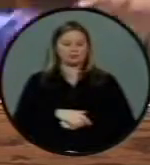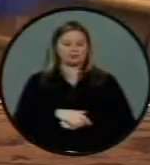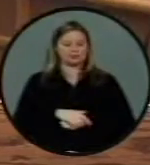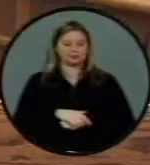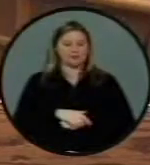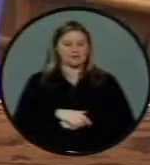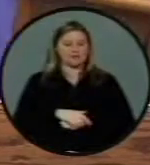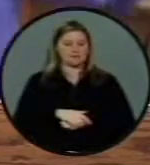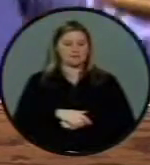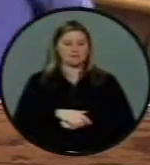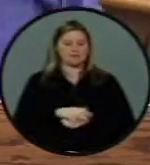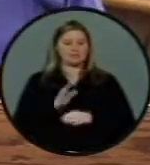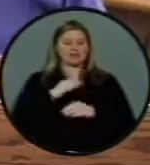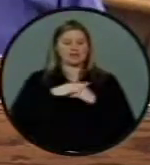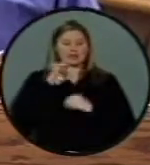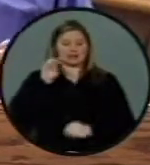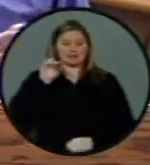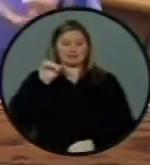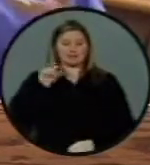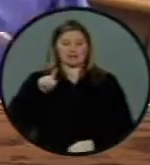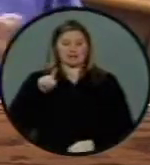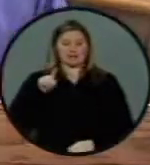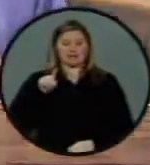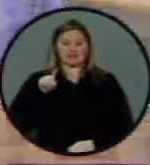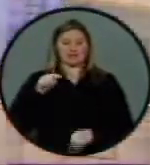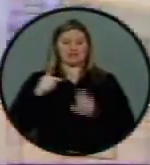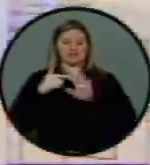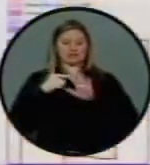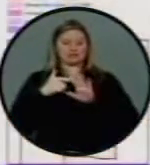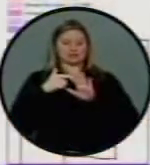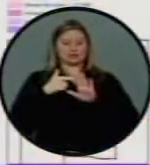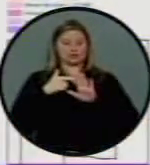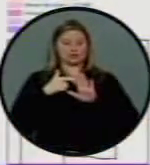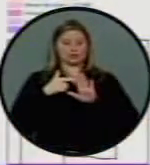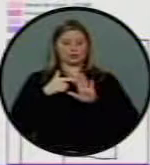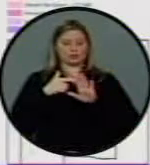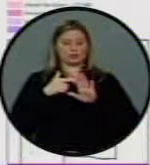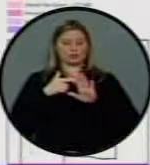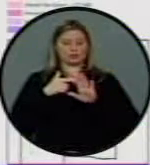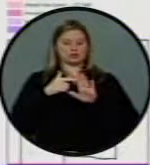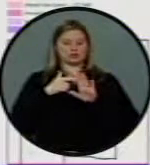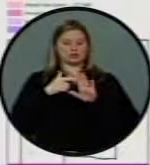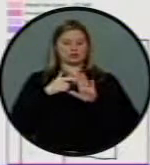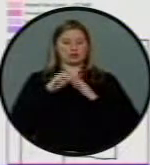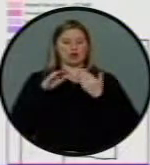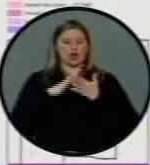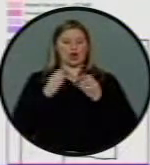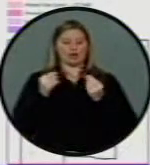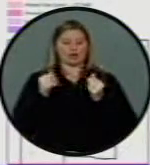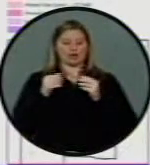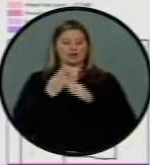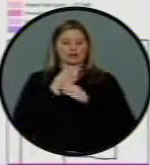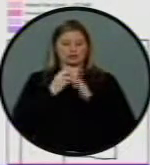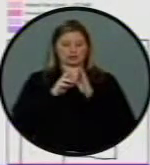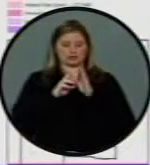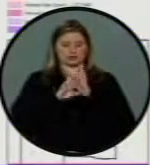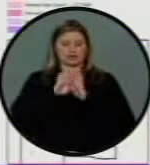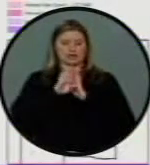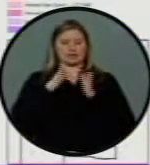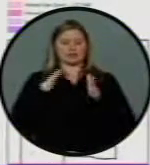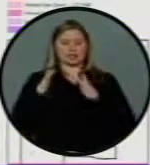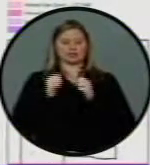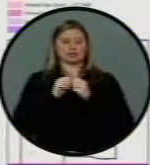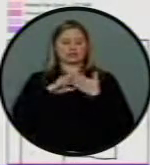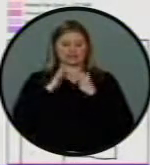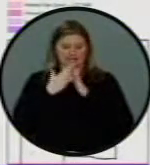If we're looking, this map shows it's the aggregation of all the adopted comprehensive land use plans by all the city and county